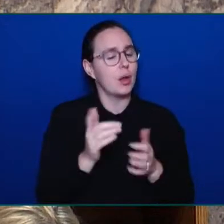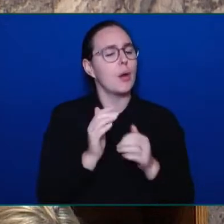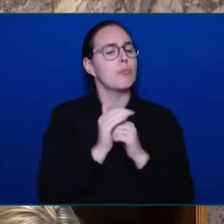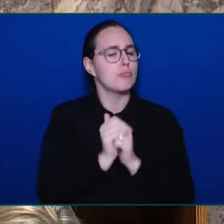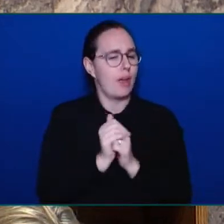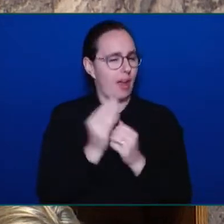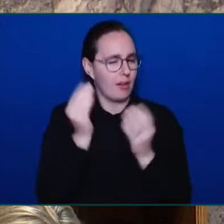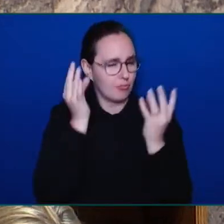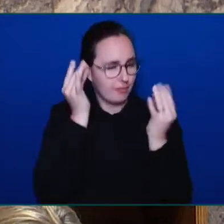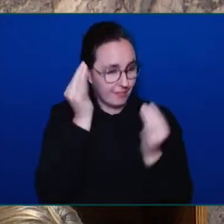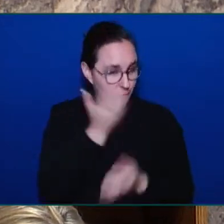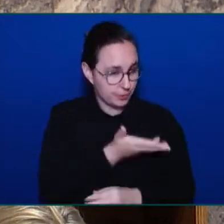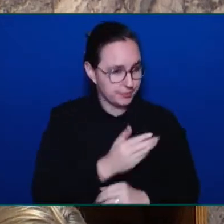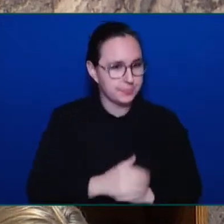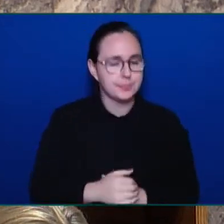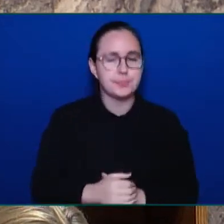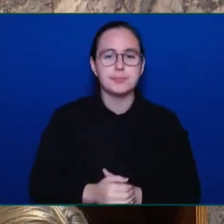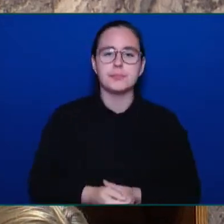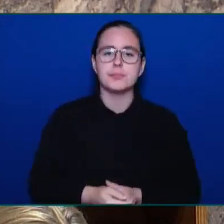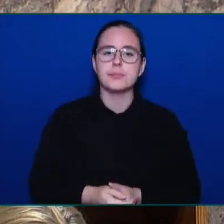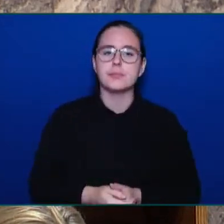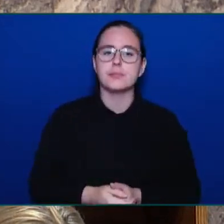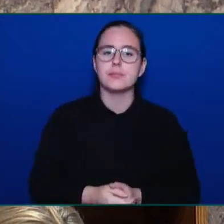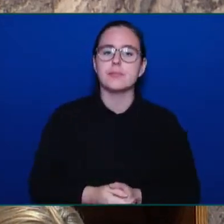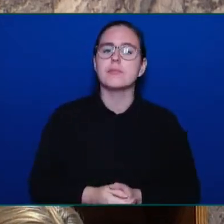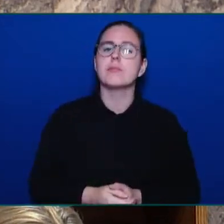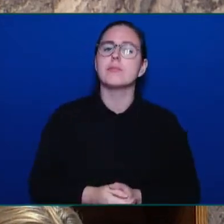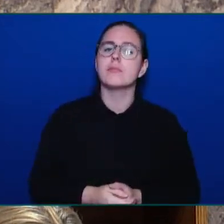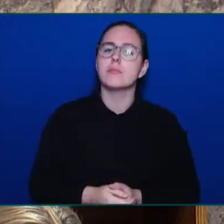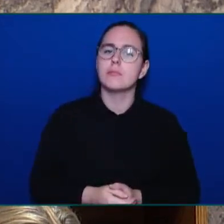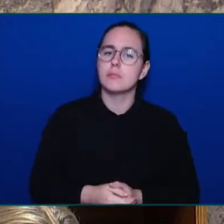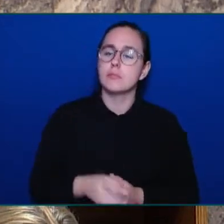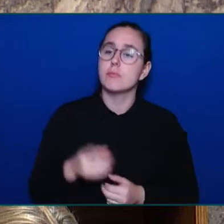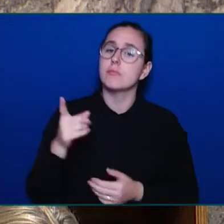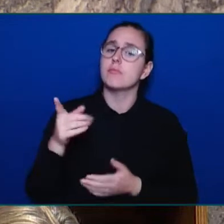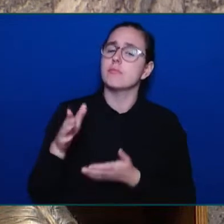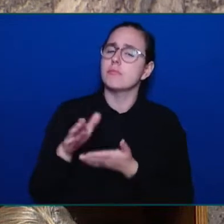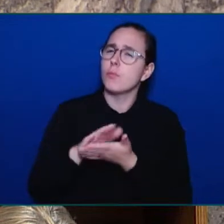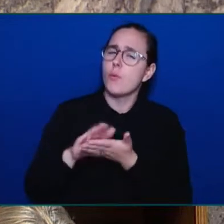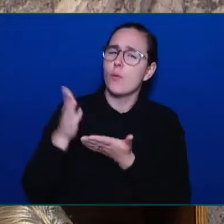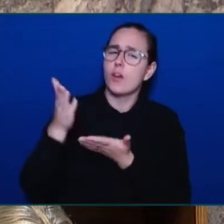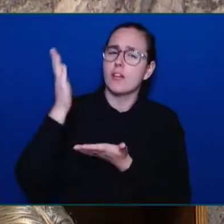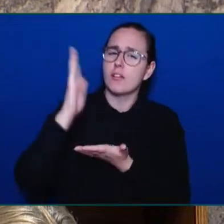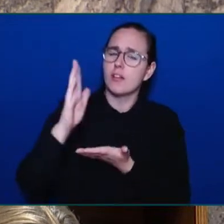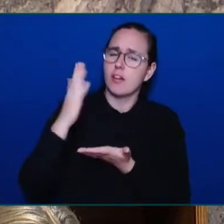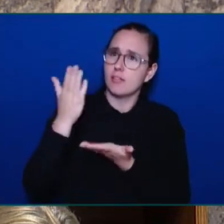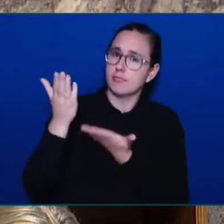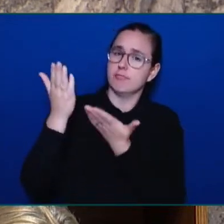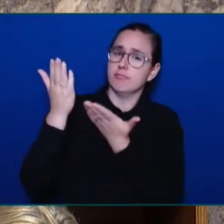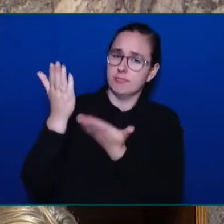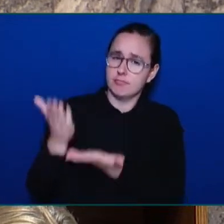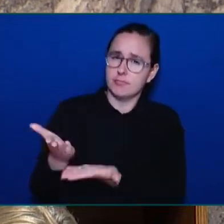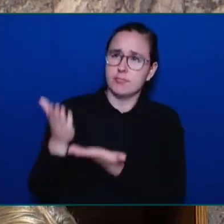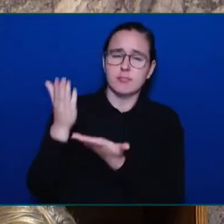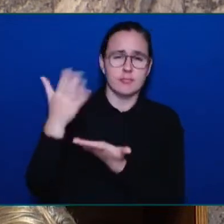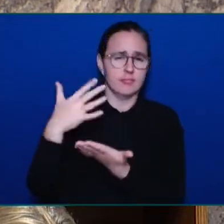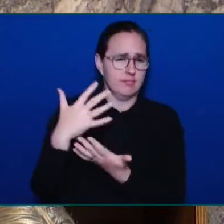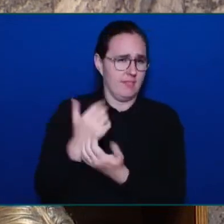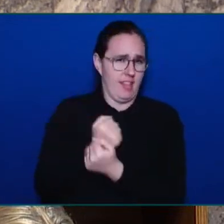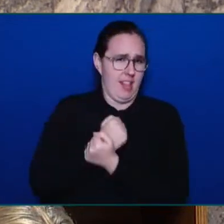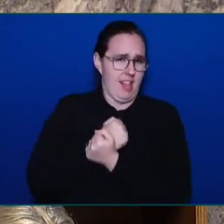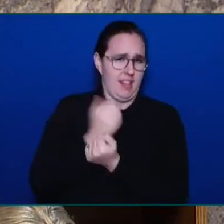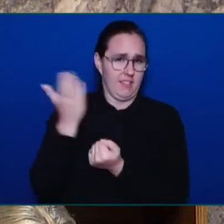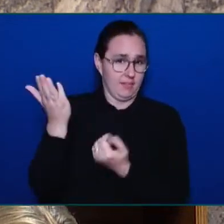Holy God, you are love, and this morning we declare that your love wins. For this